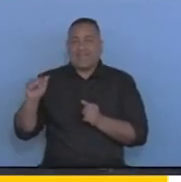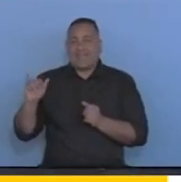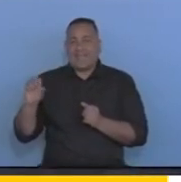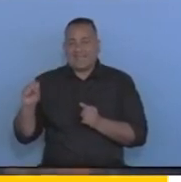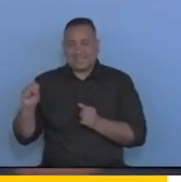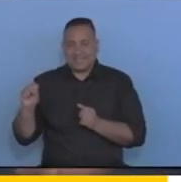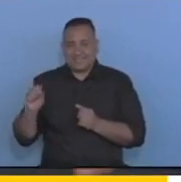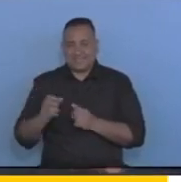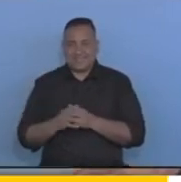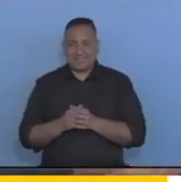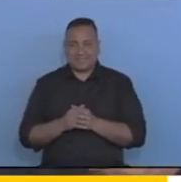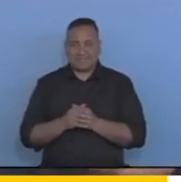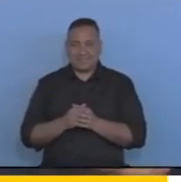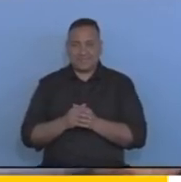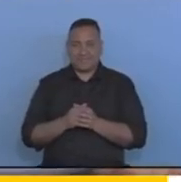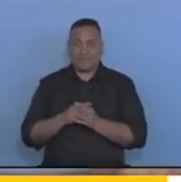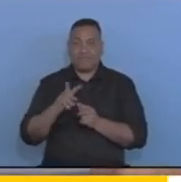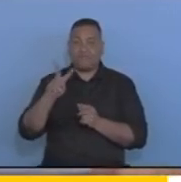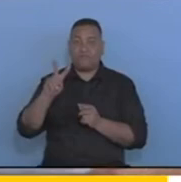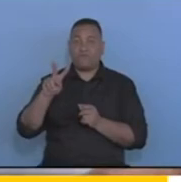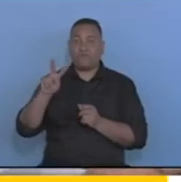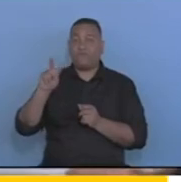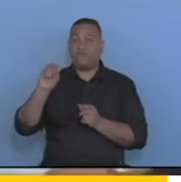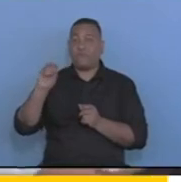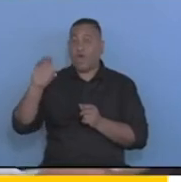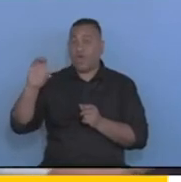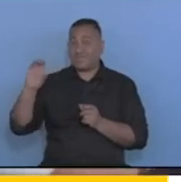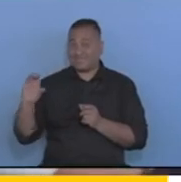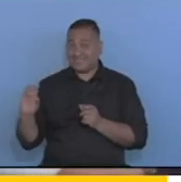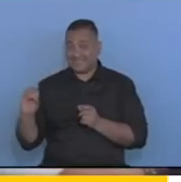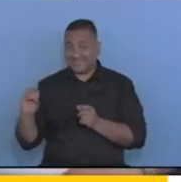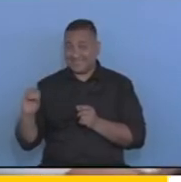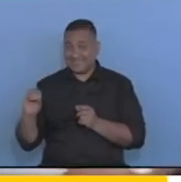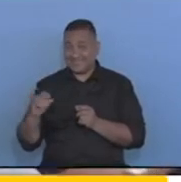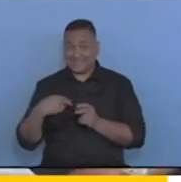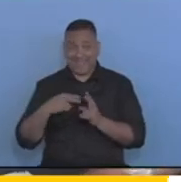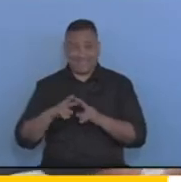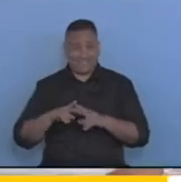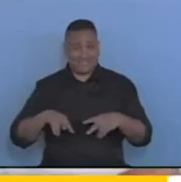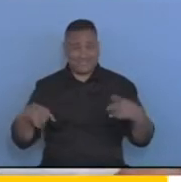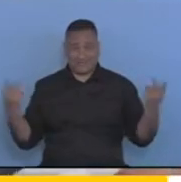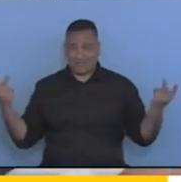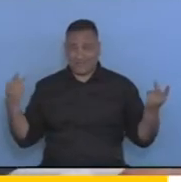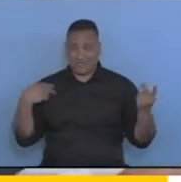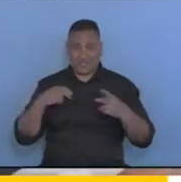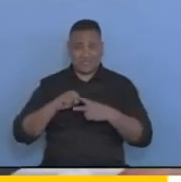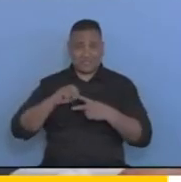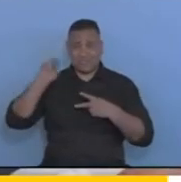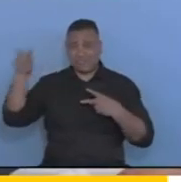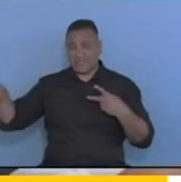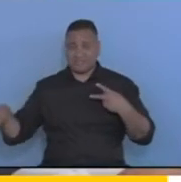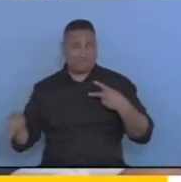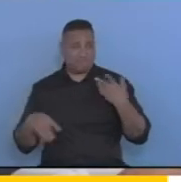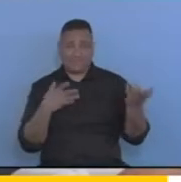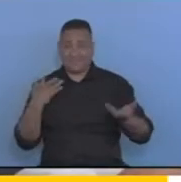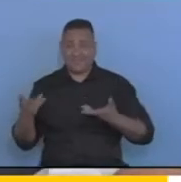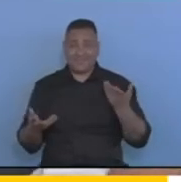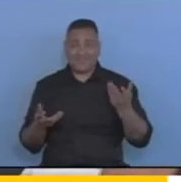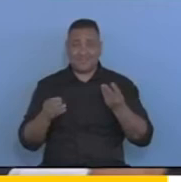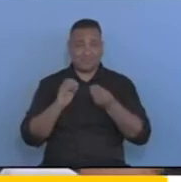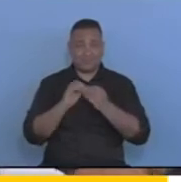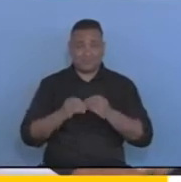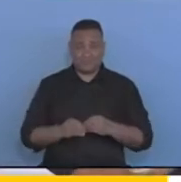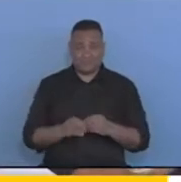Skip Vance has joined us. Sorry. I'm on a different thing, because we're skipping now. We're going through to carpentry and joinery. Yes. That's right? Yes.